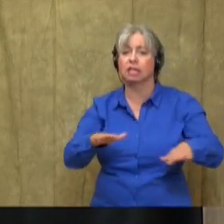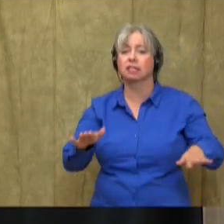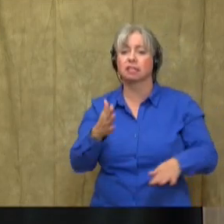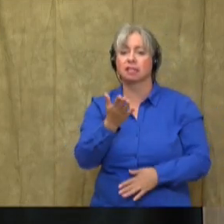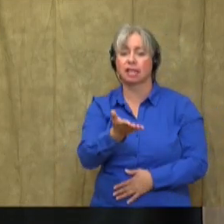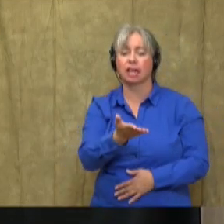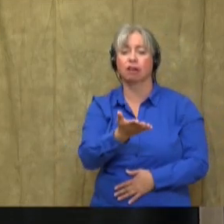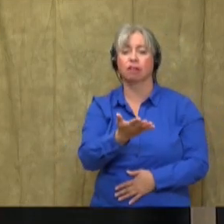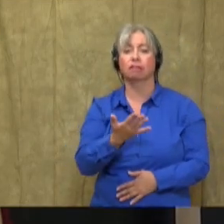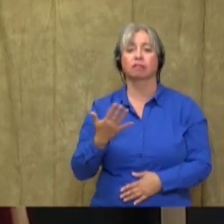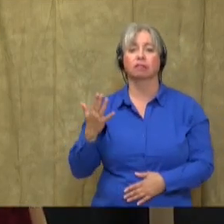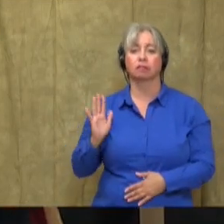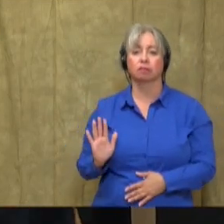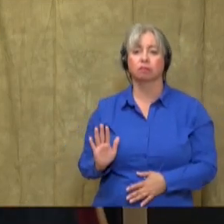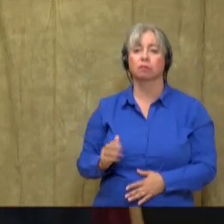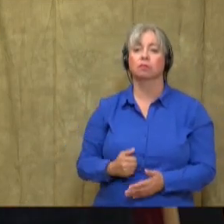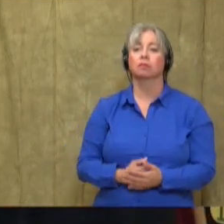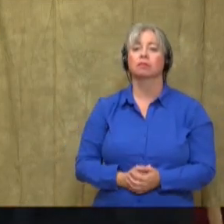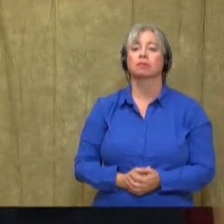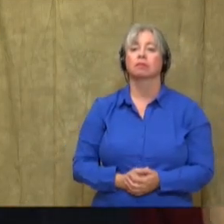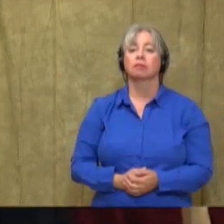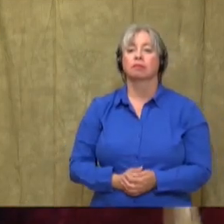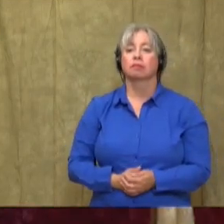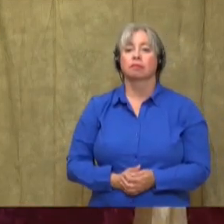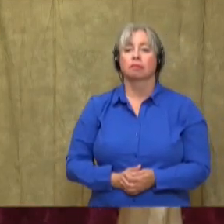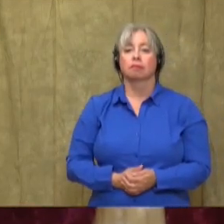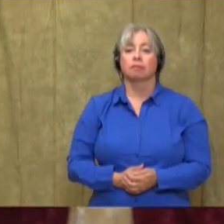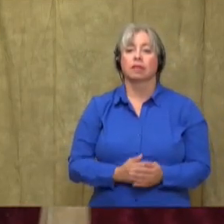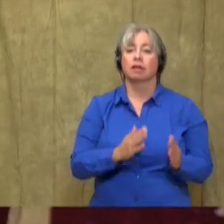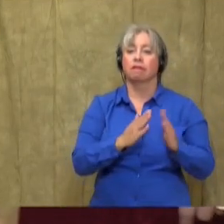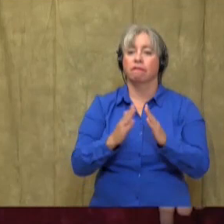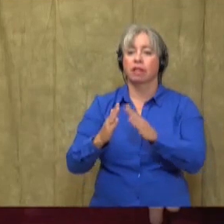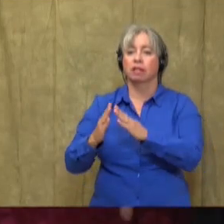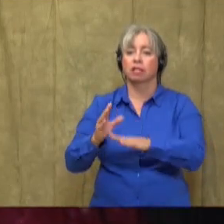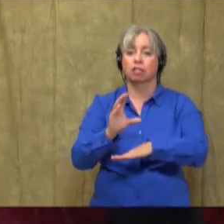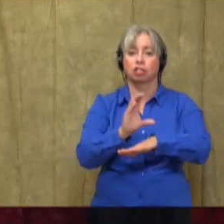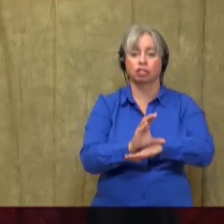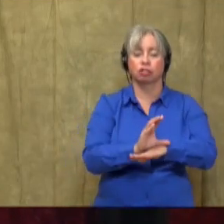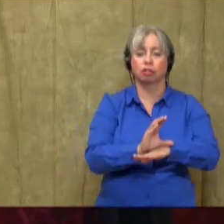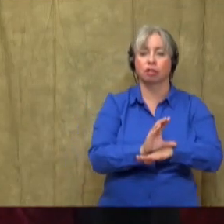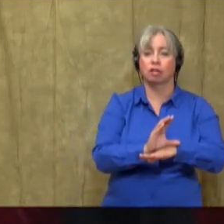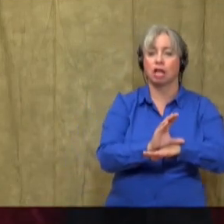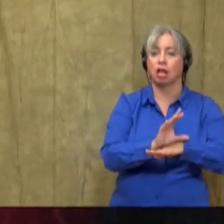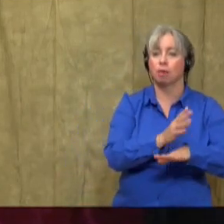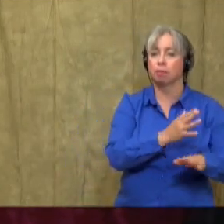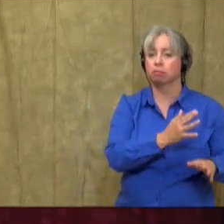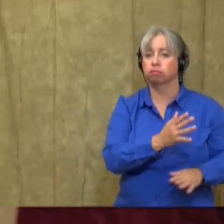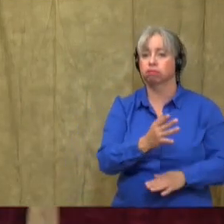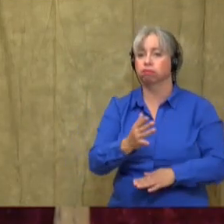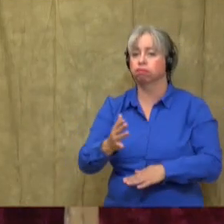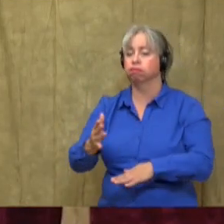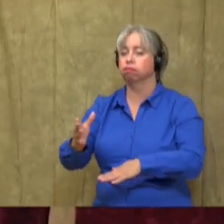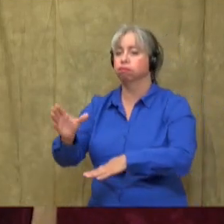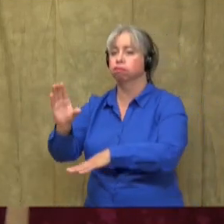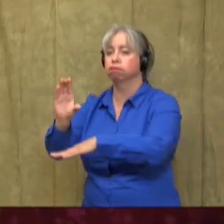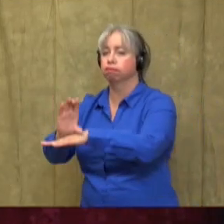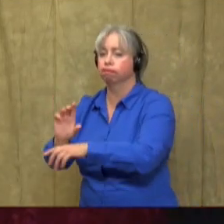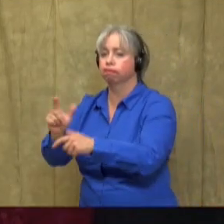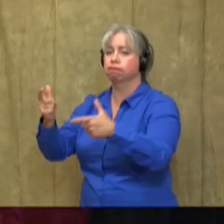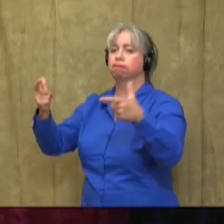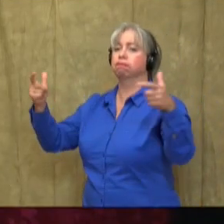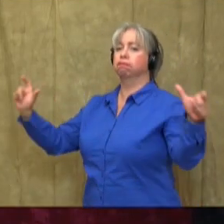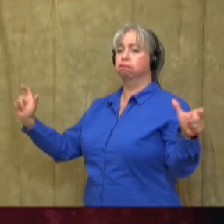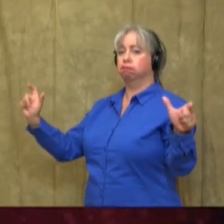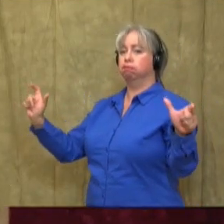then we've got the village churches all the way up to the grand cathedrals, because as I mentioned before, religion